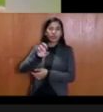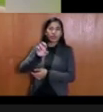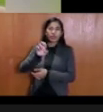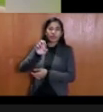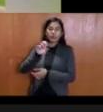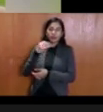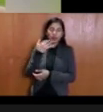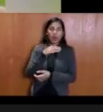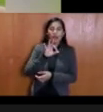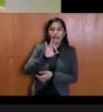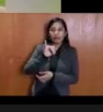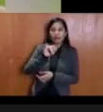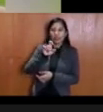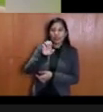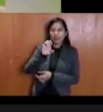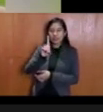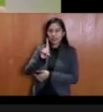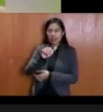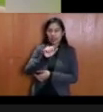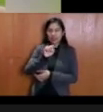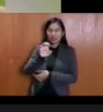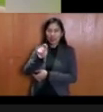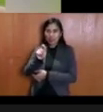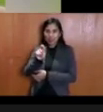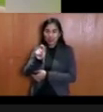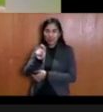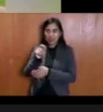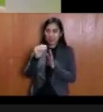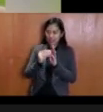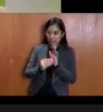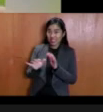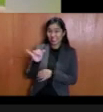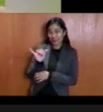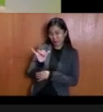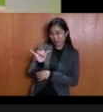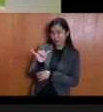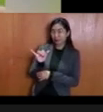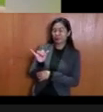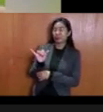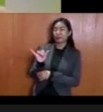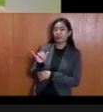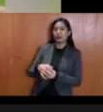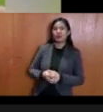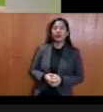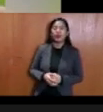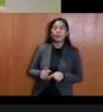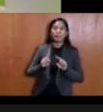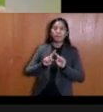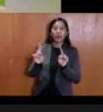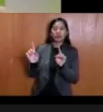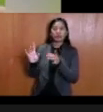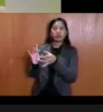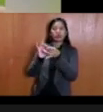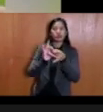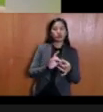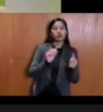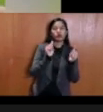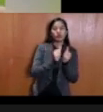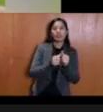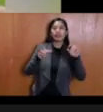equipment, how you depreciate it, etc. Mm. So there will be something like that, but in relation to